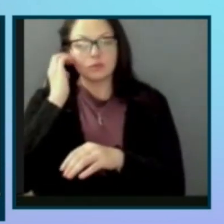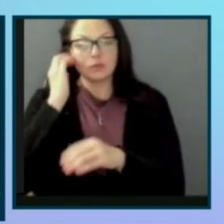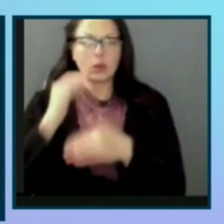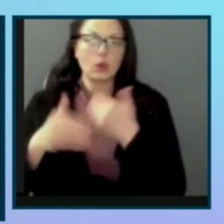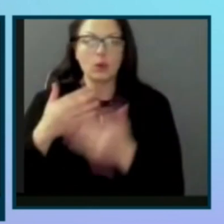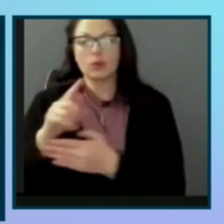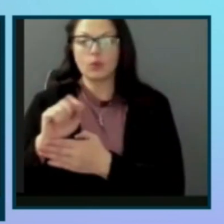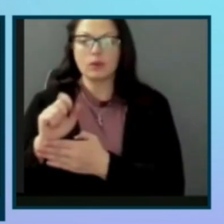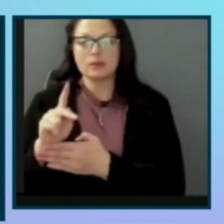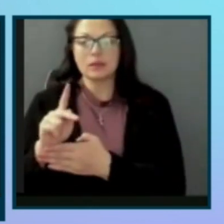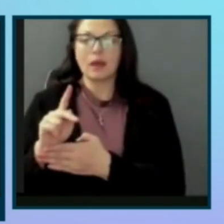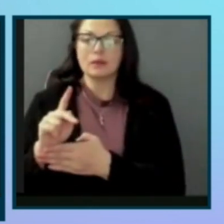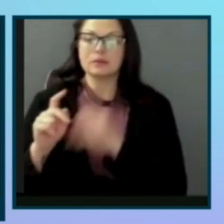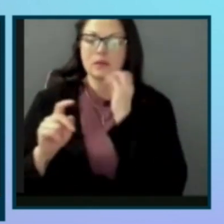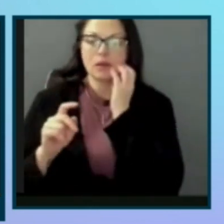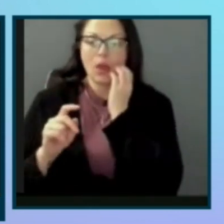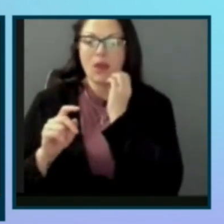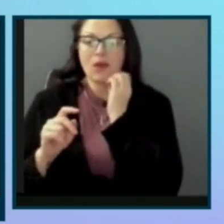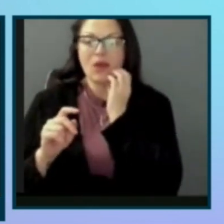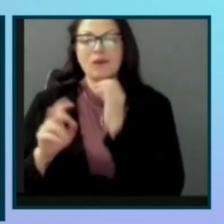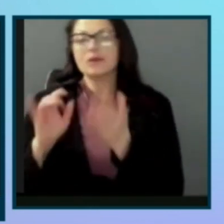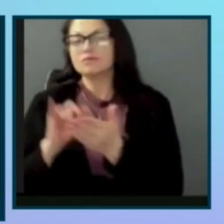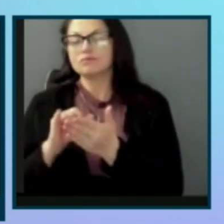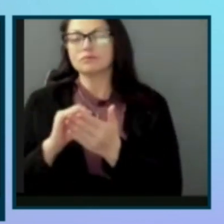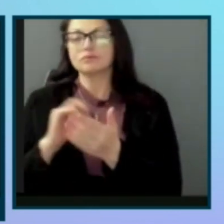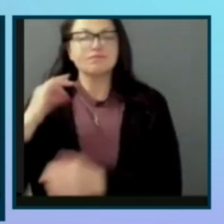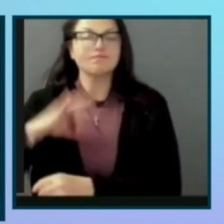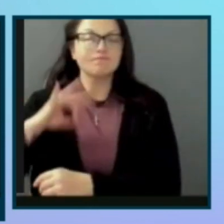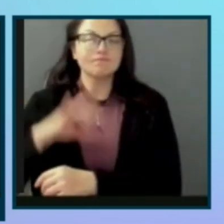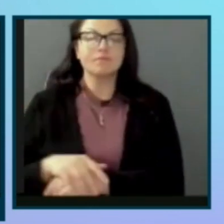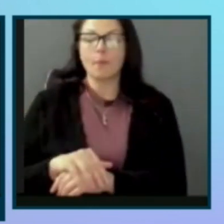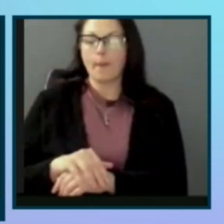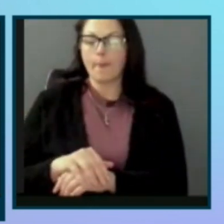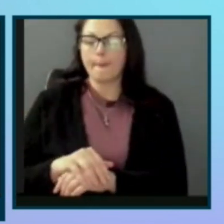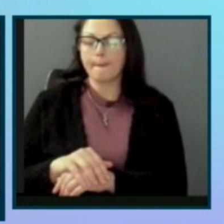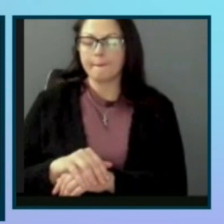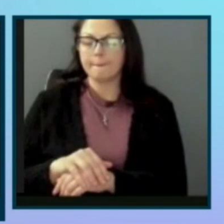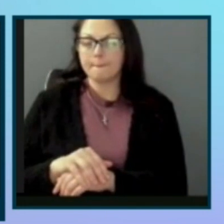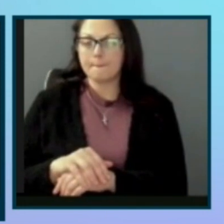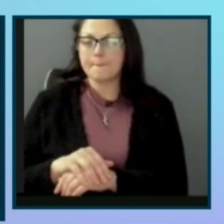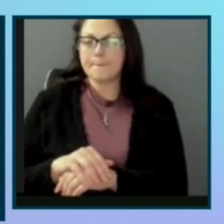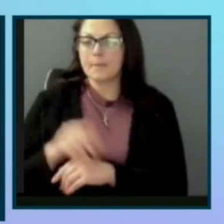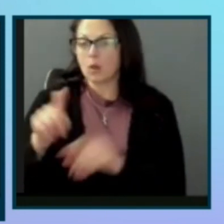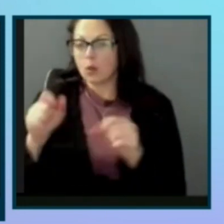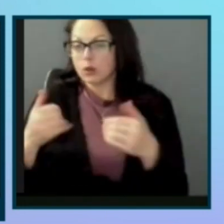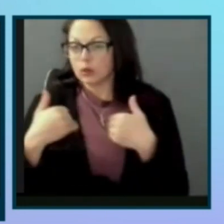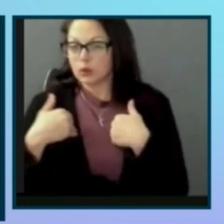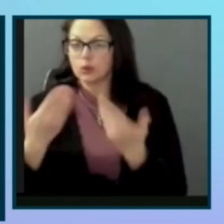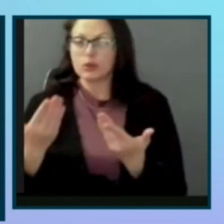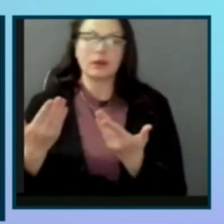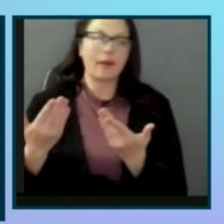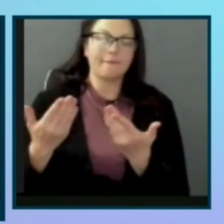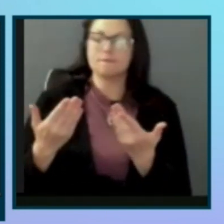task is of a particular benefit, where, you can have the heuristics and those stuff,